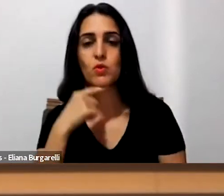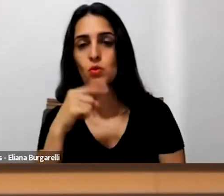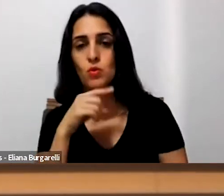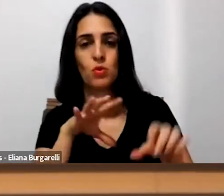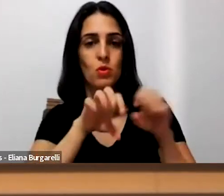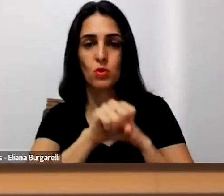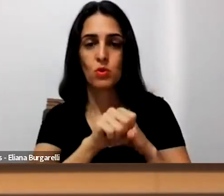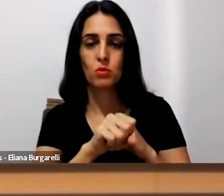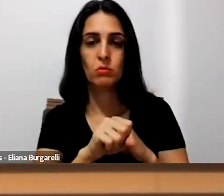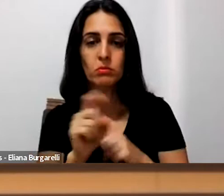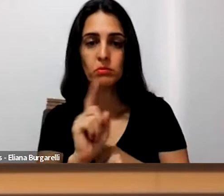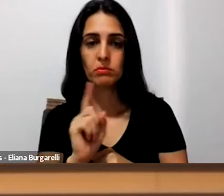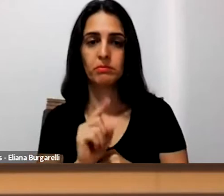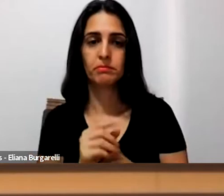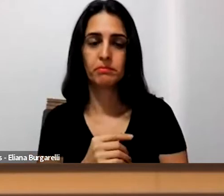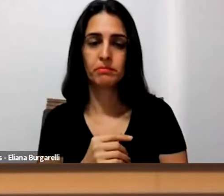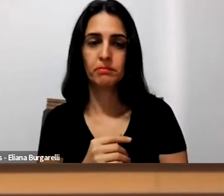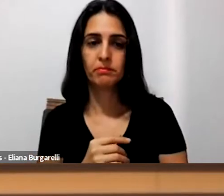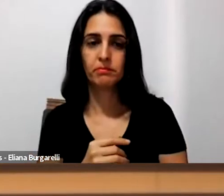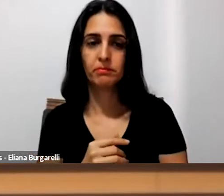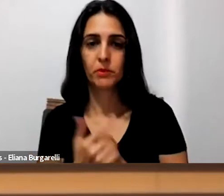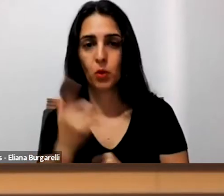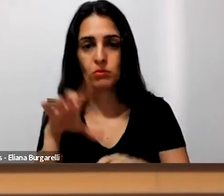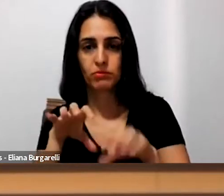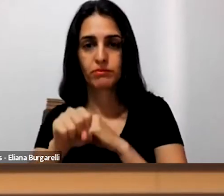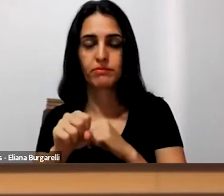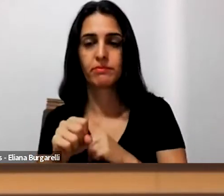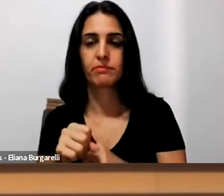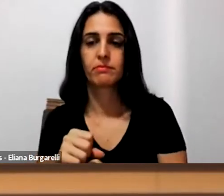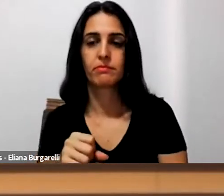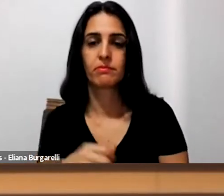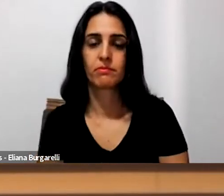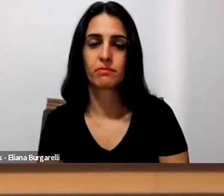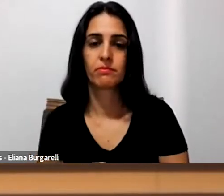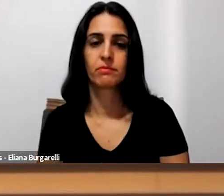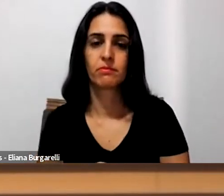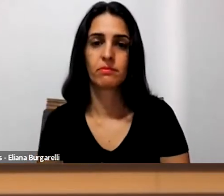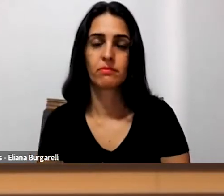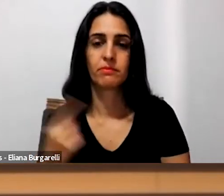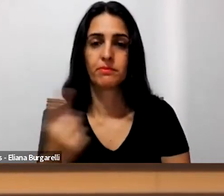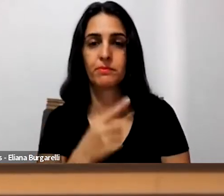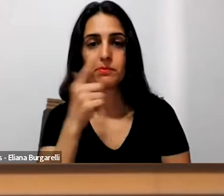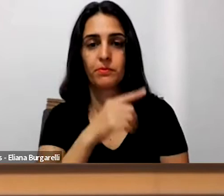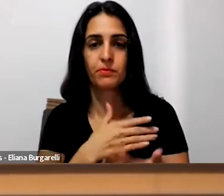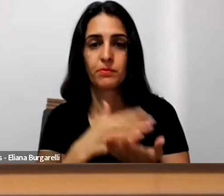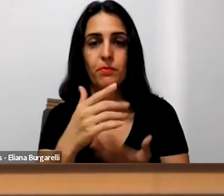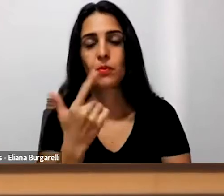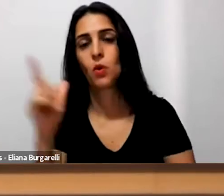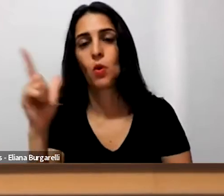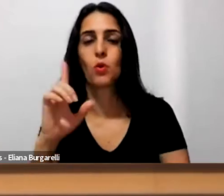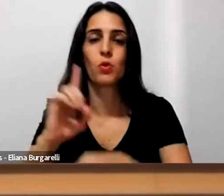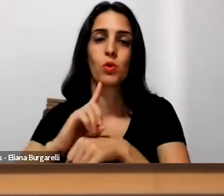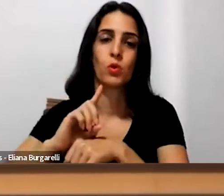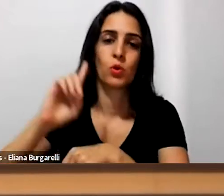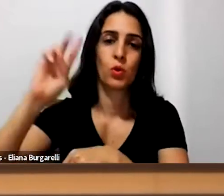bachelor's, 69 in a master's, and 6 in a PhD program. All our